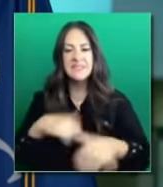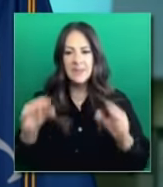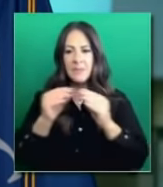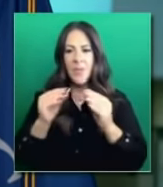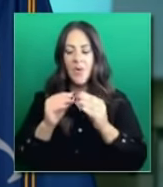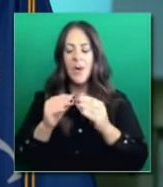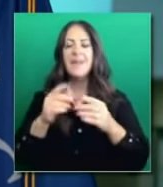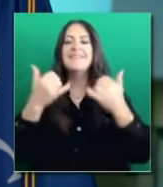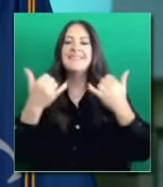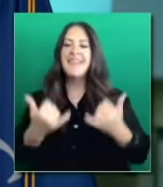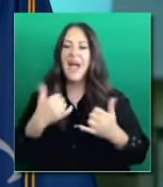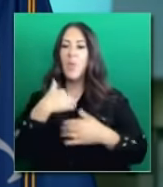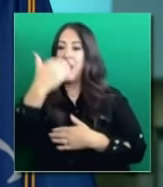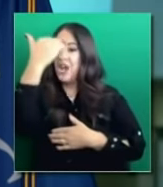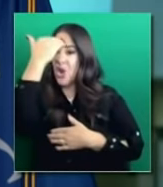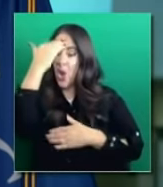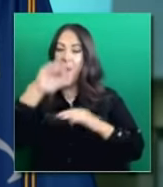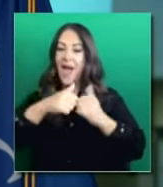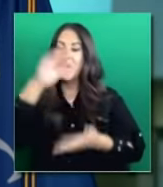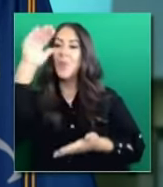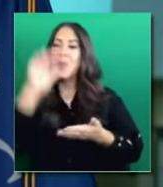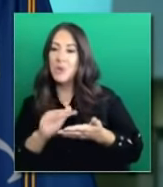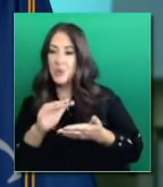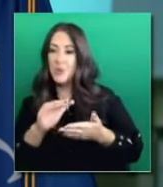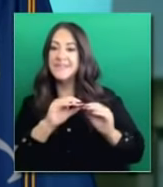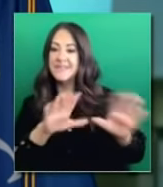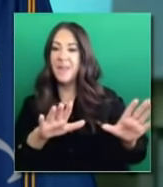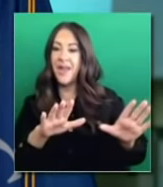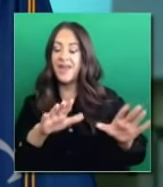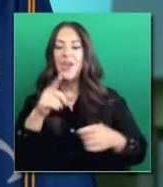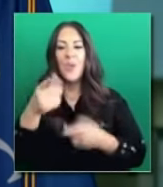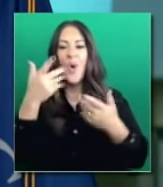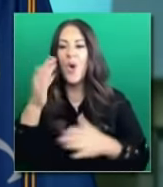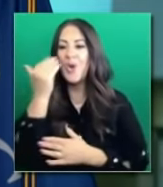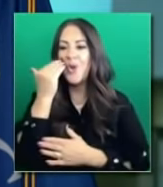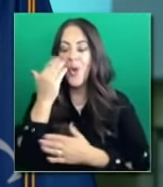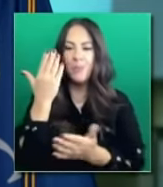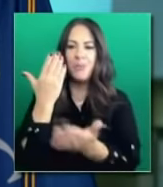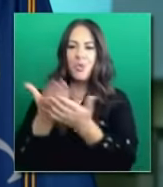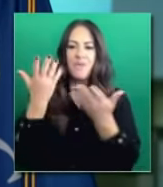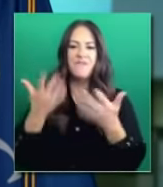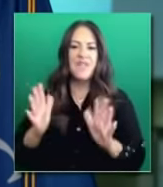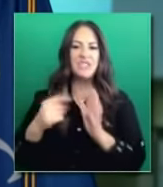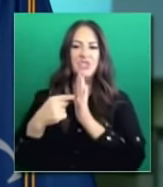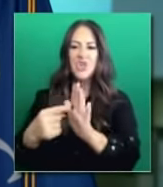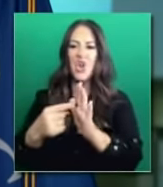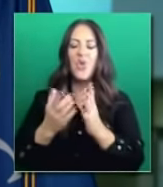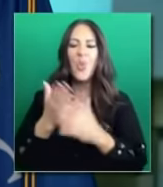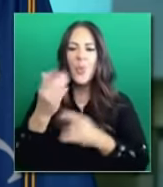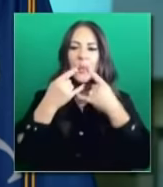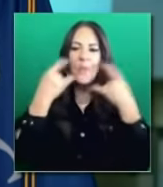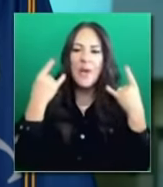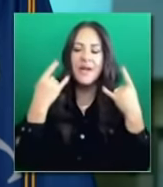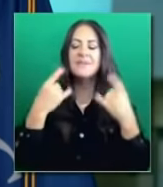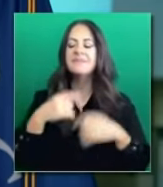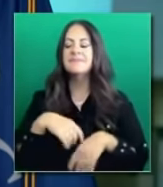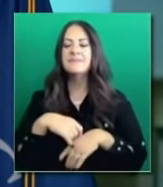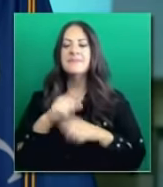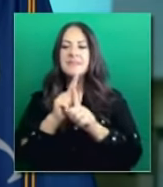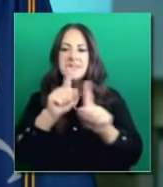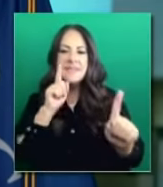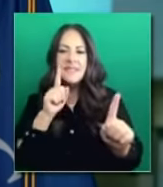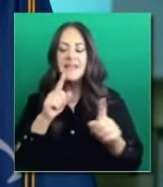this disease by using common sense, by wearing face coverings, by avoiding these large crowds, by physically distancing